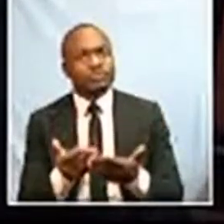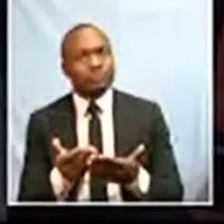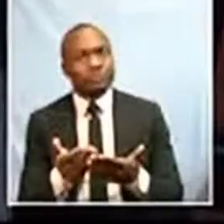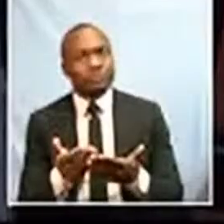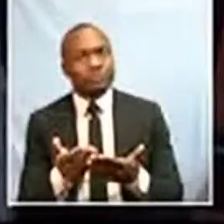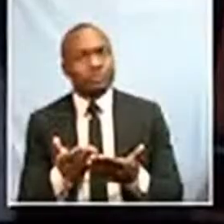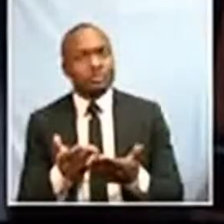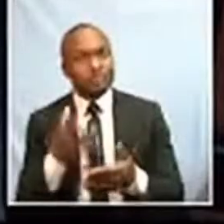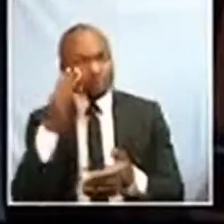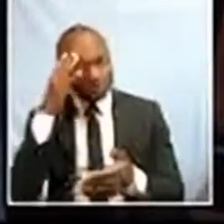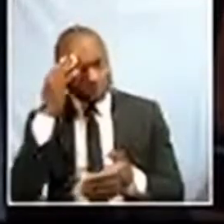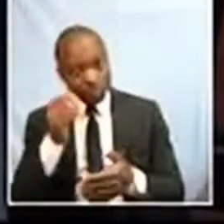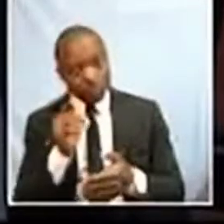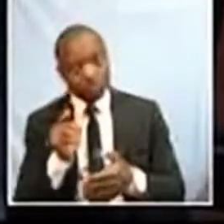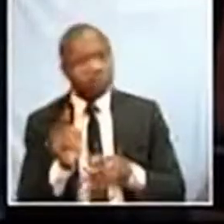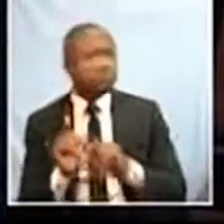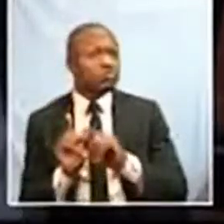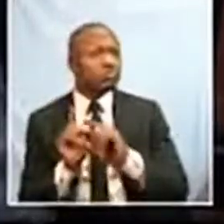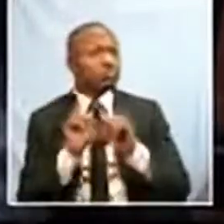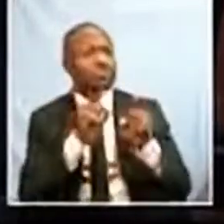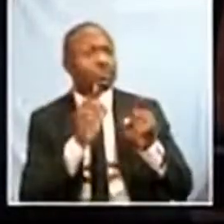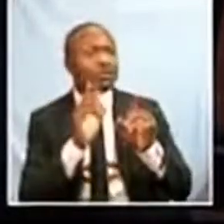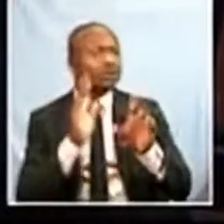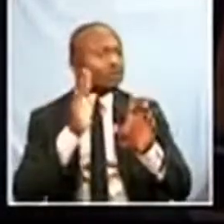Why not go direct?